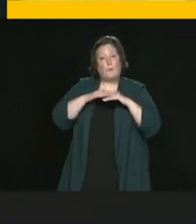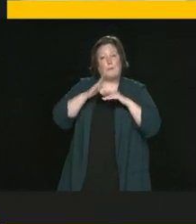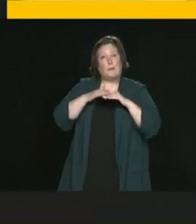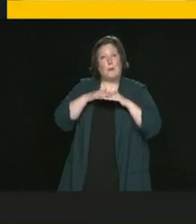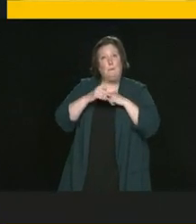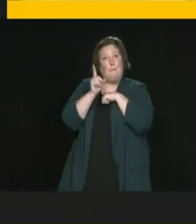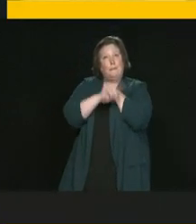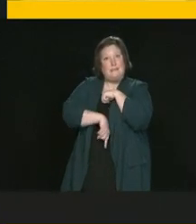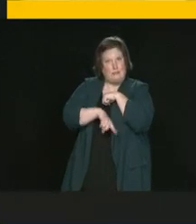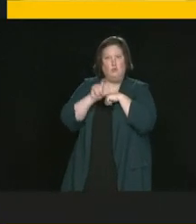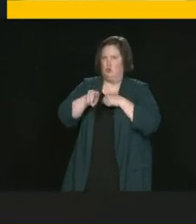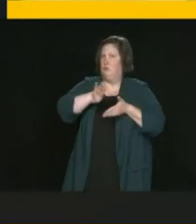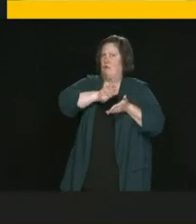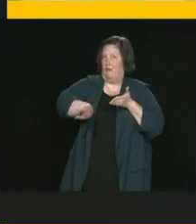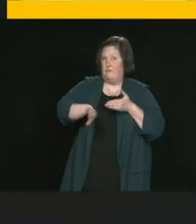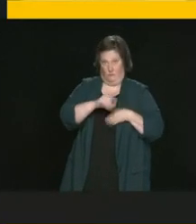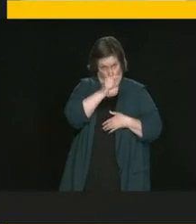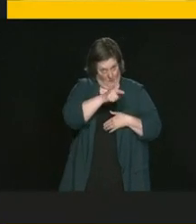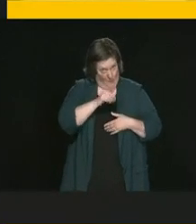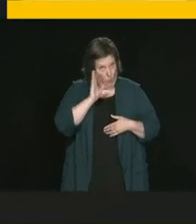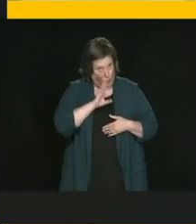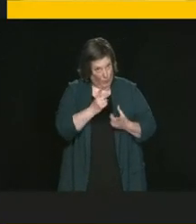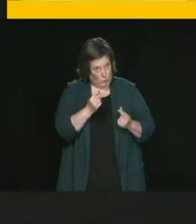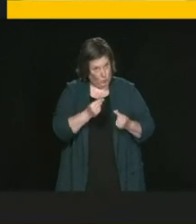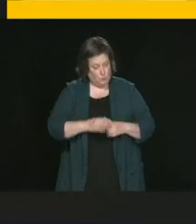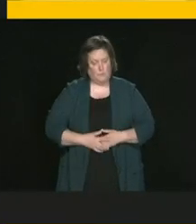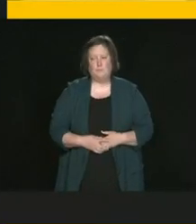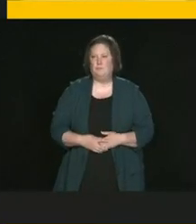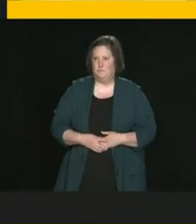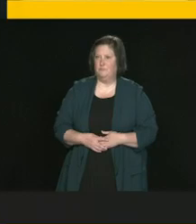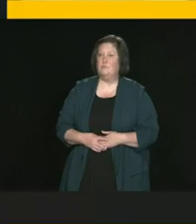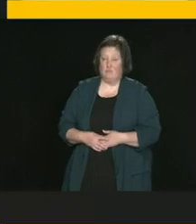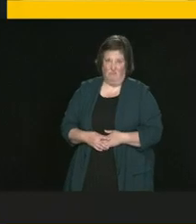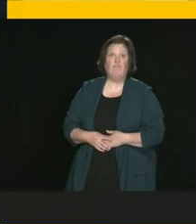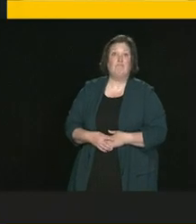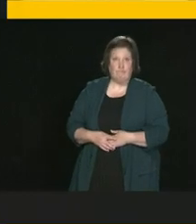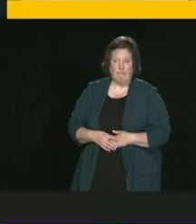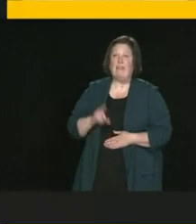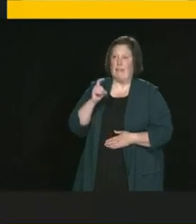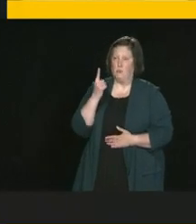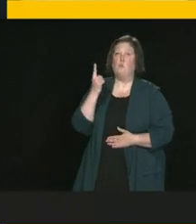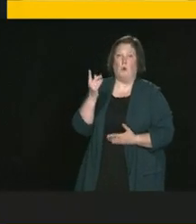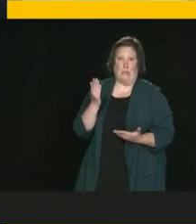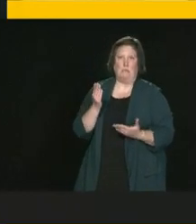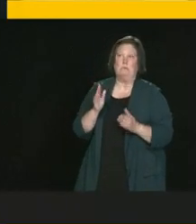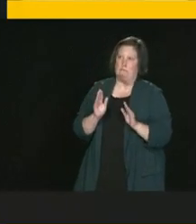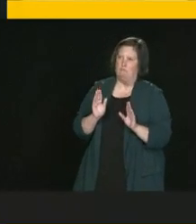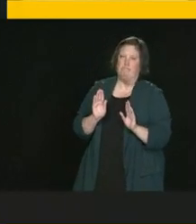this commitment? That is certainly one of the clear recommendations that is coming out.